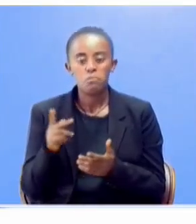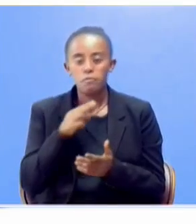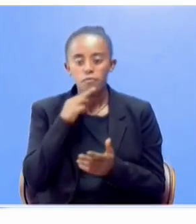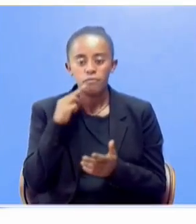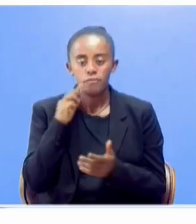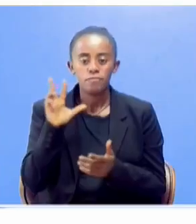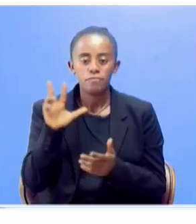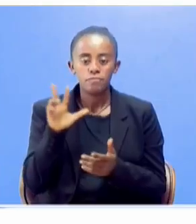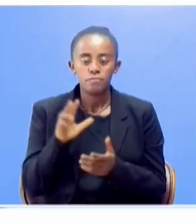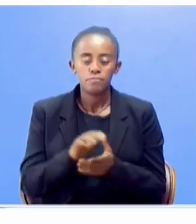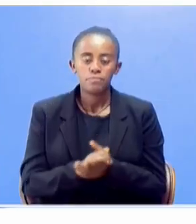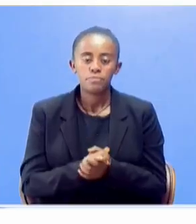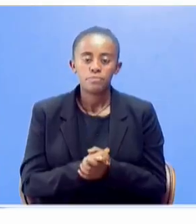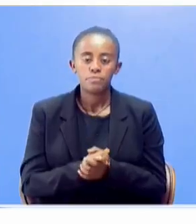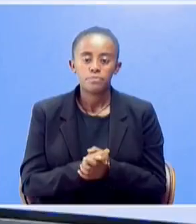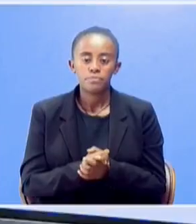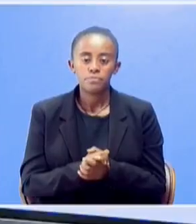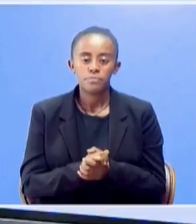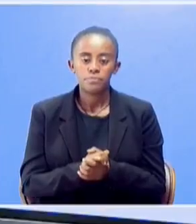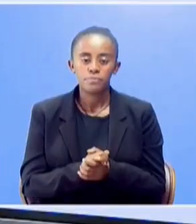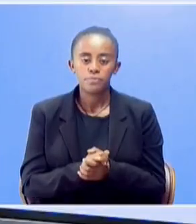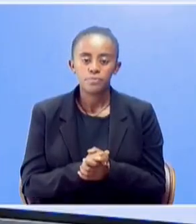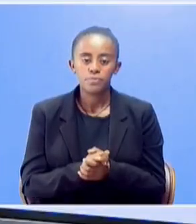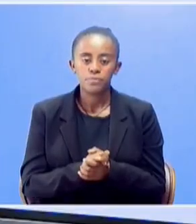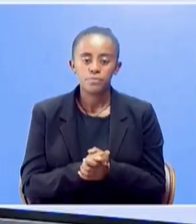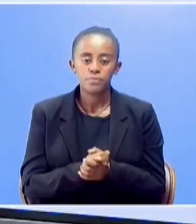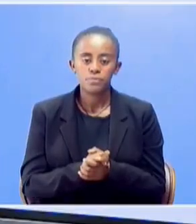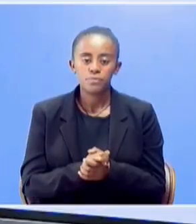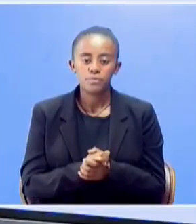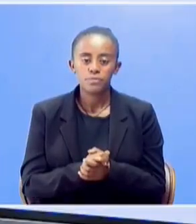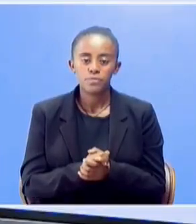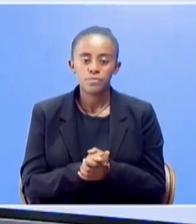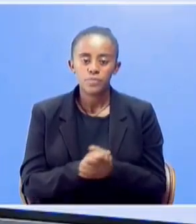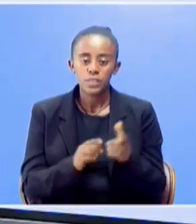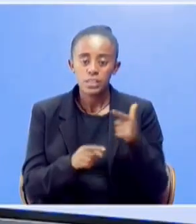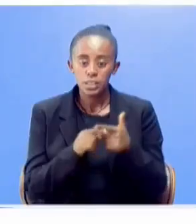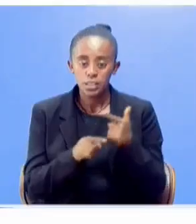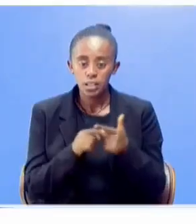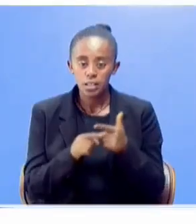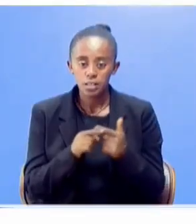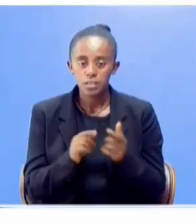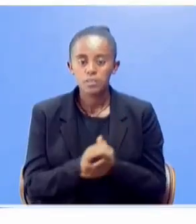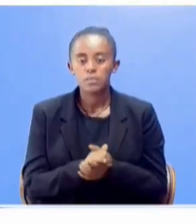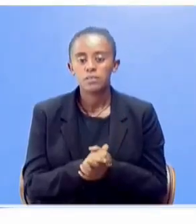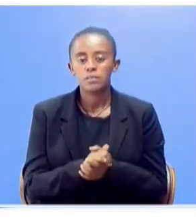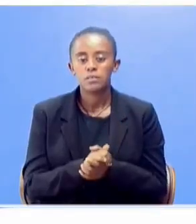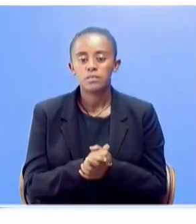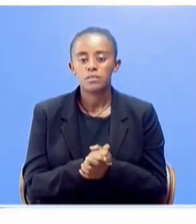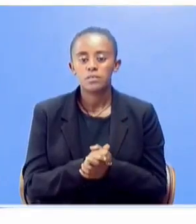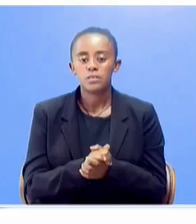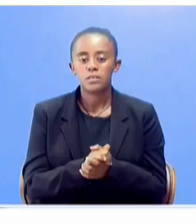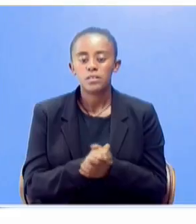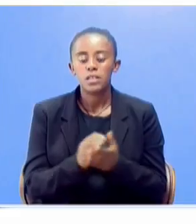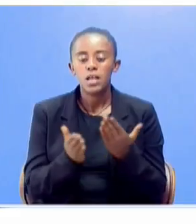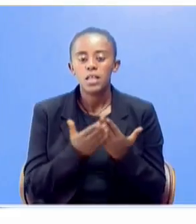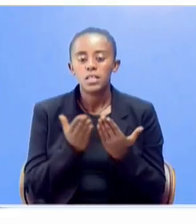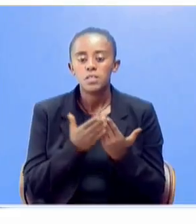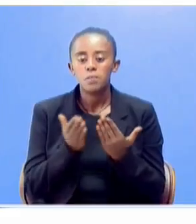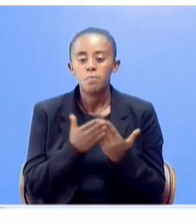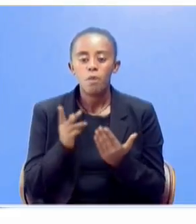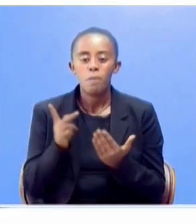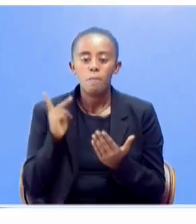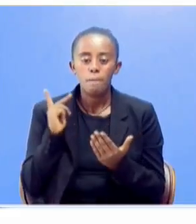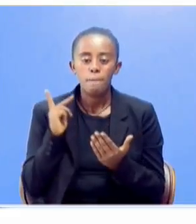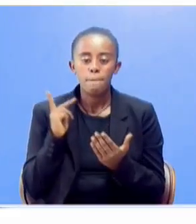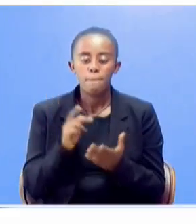Past perfect. And for this one, the second act, we use simple